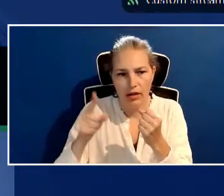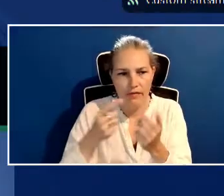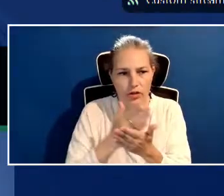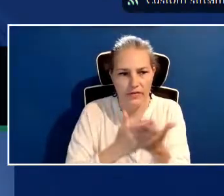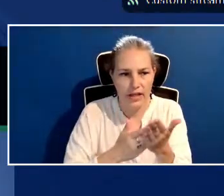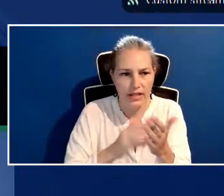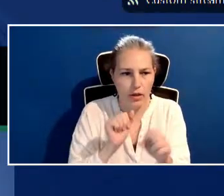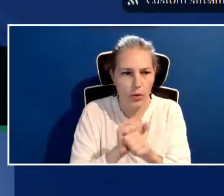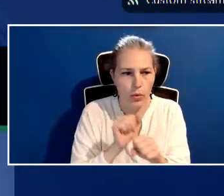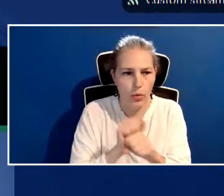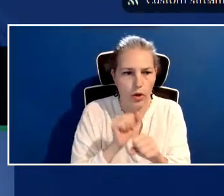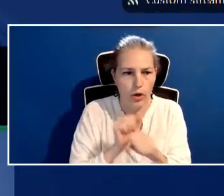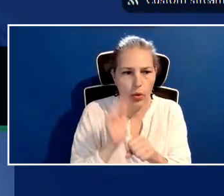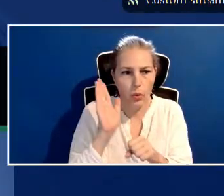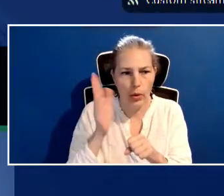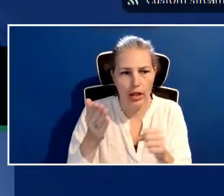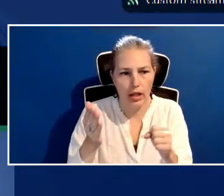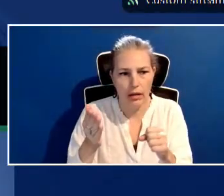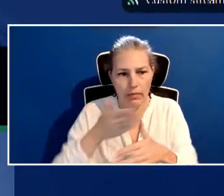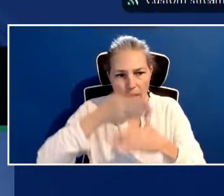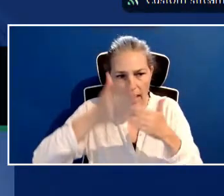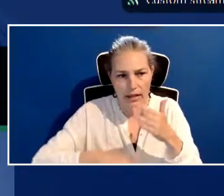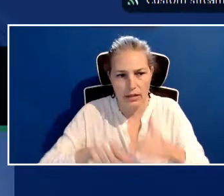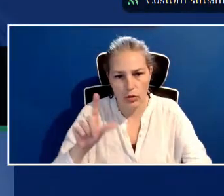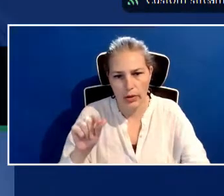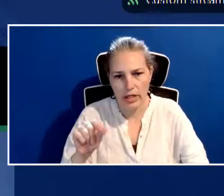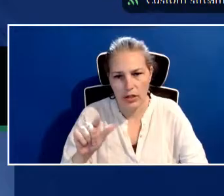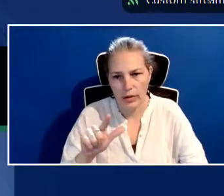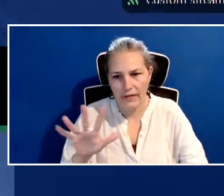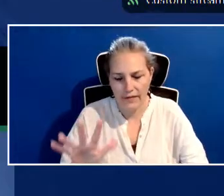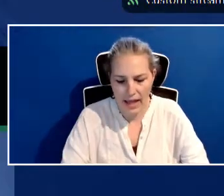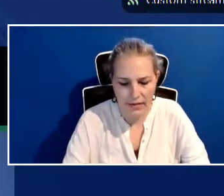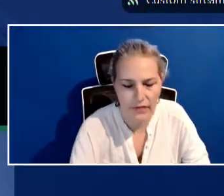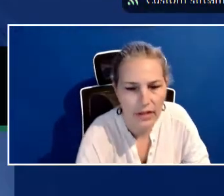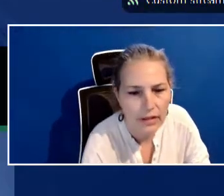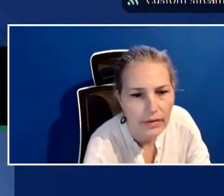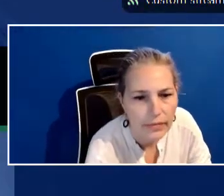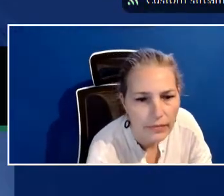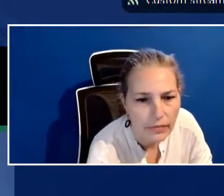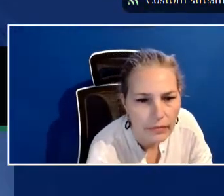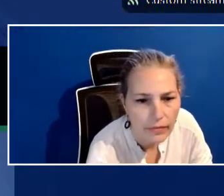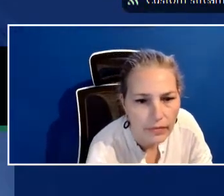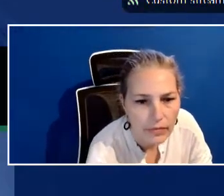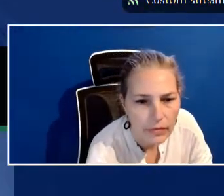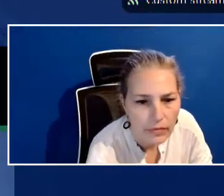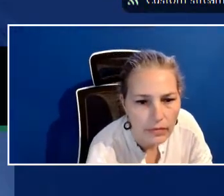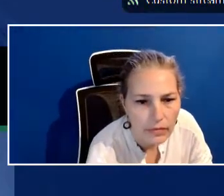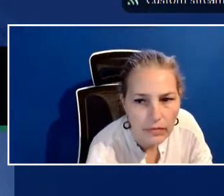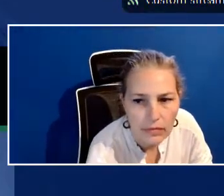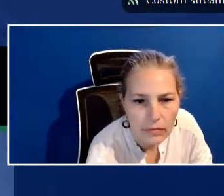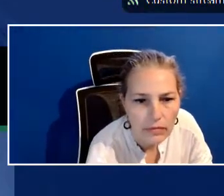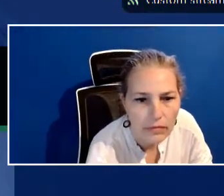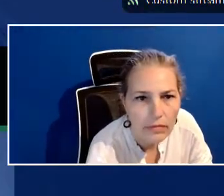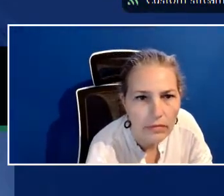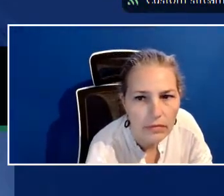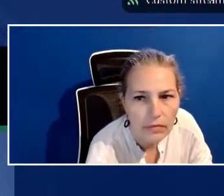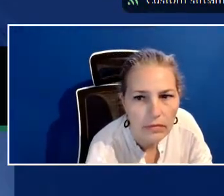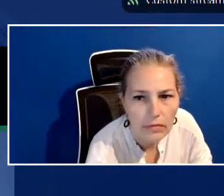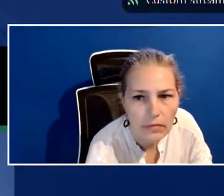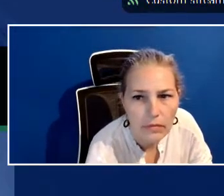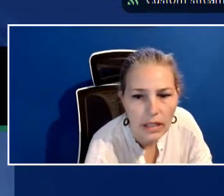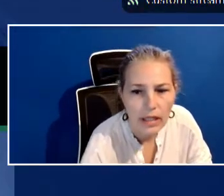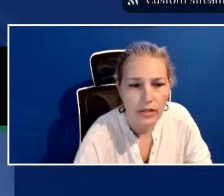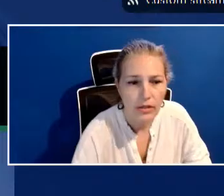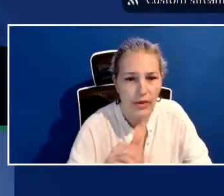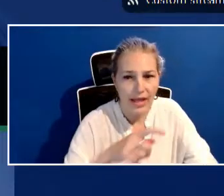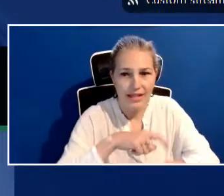be completed in 2025. This timeline depends upon us securing rights